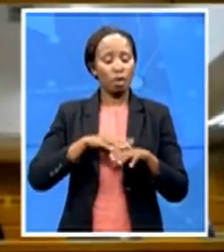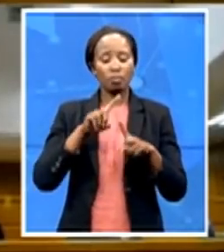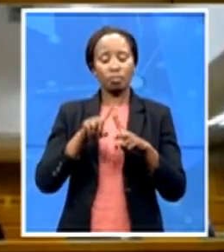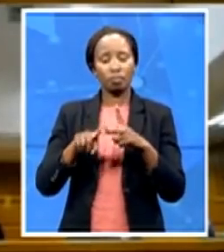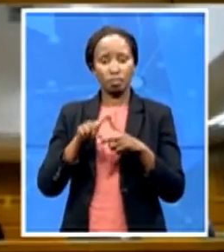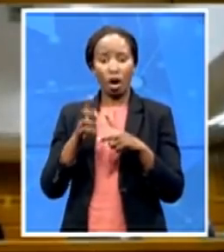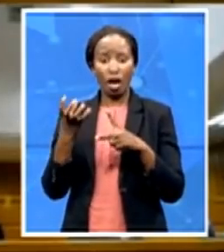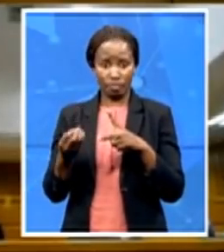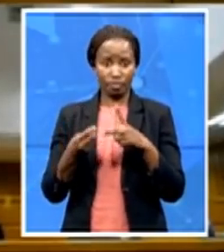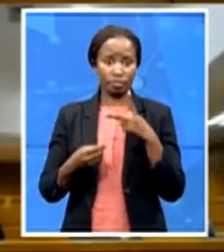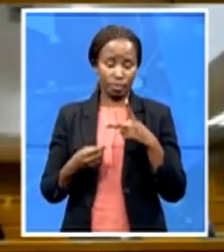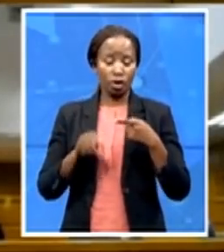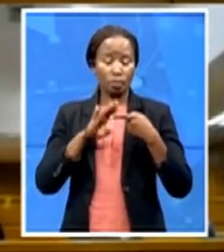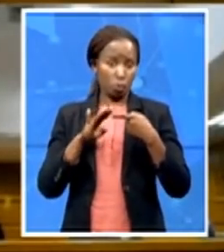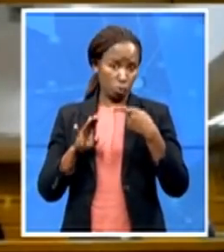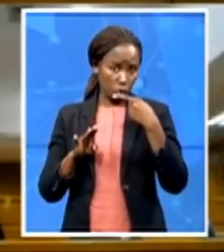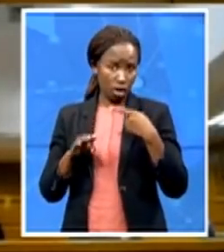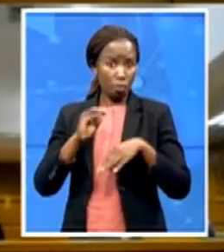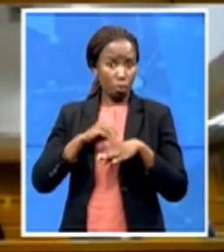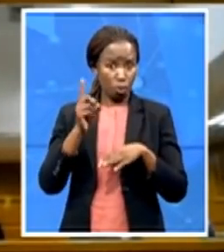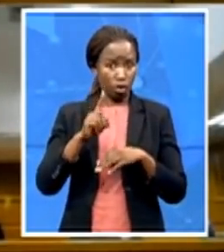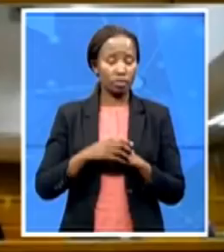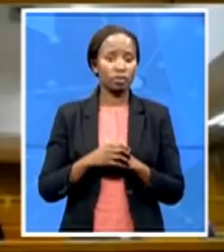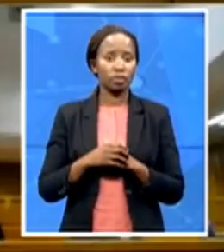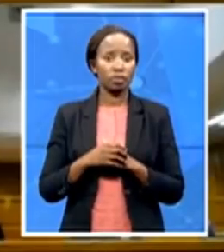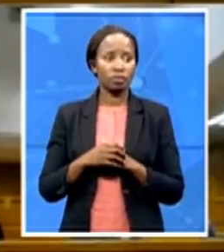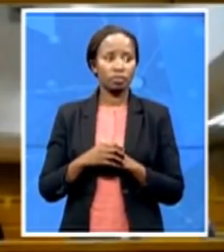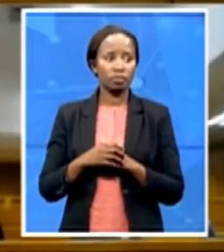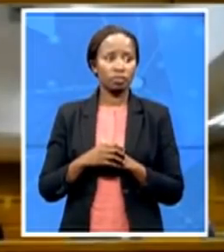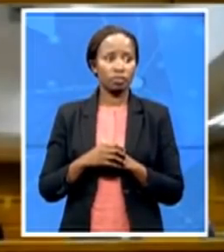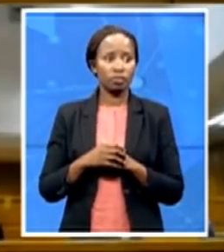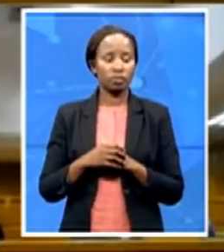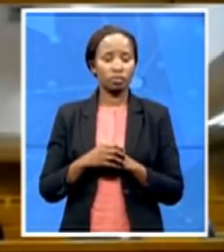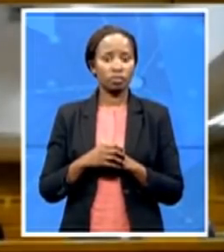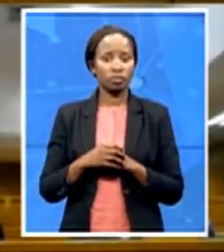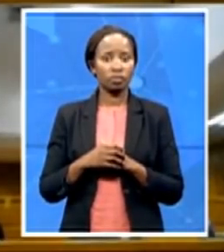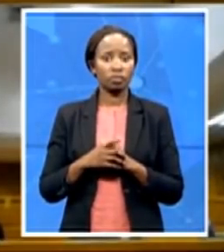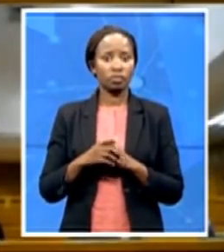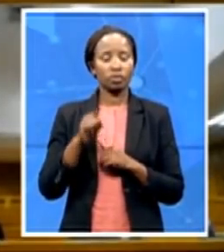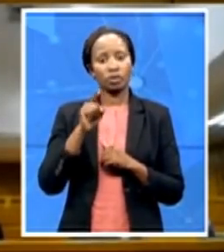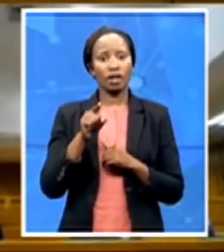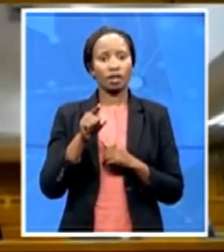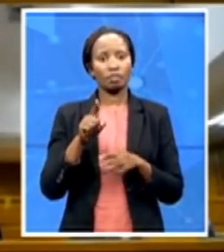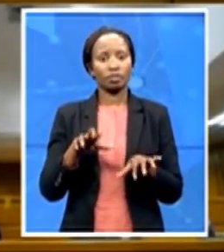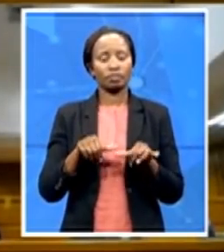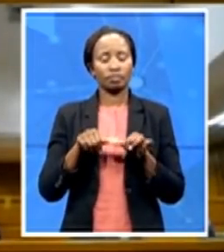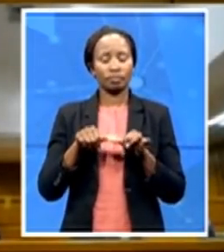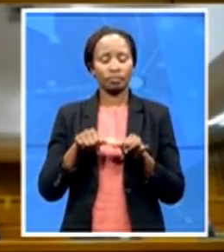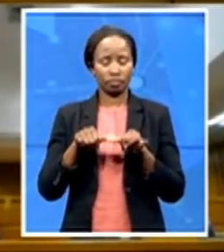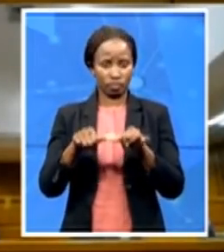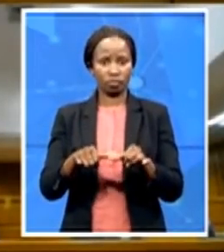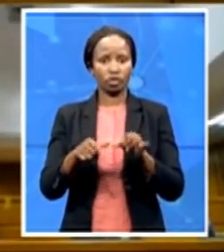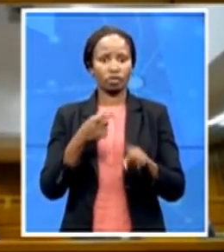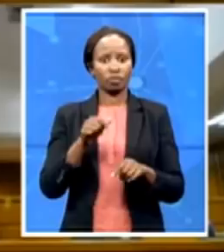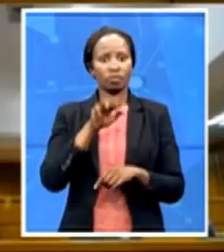the grounds of impeachment have existed since February 1997. So it's not a question of